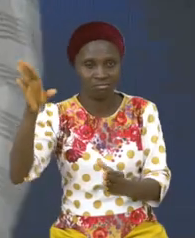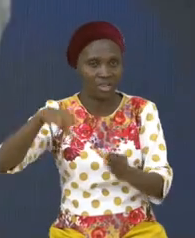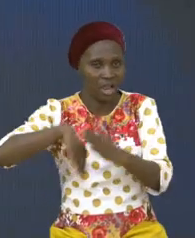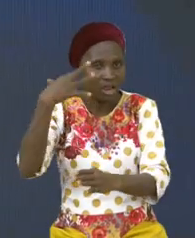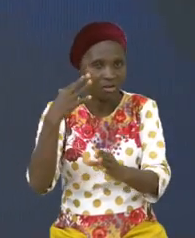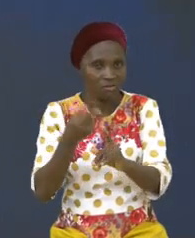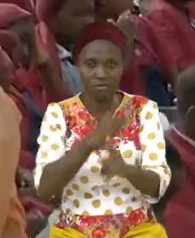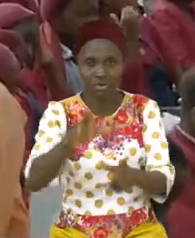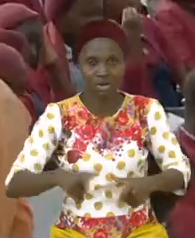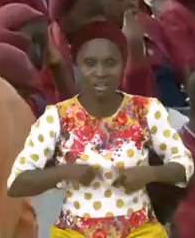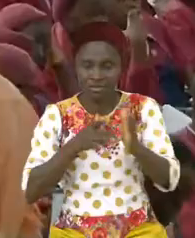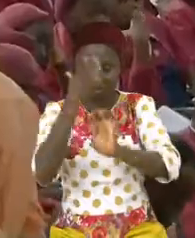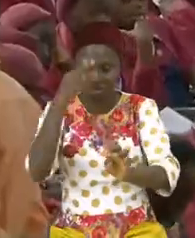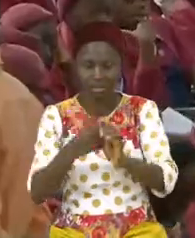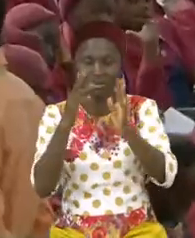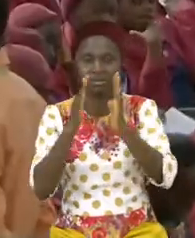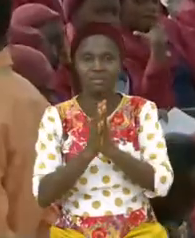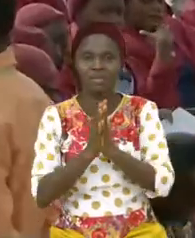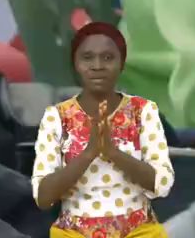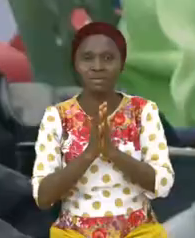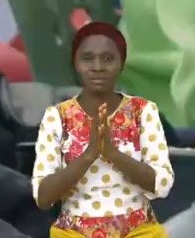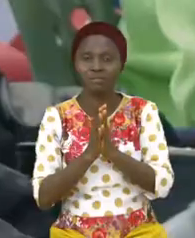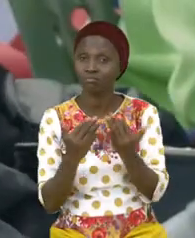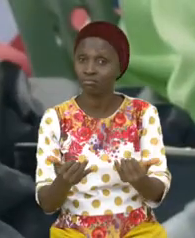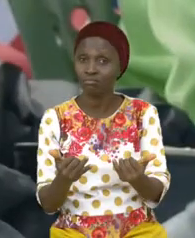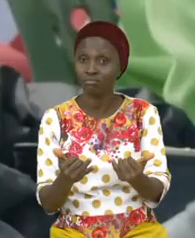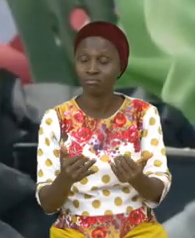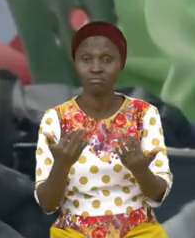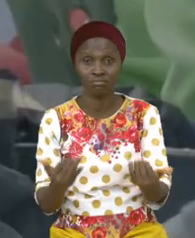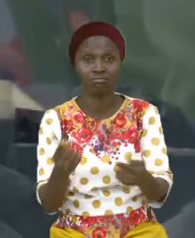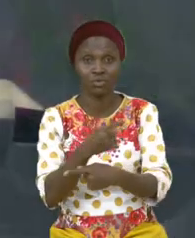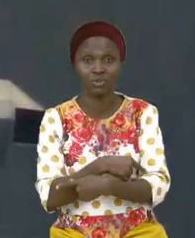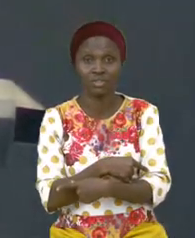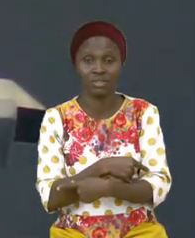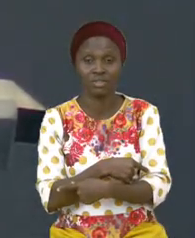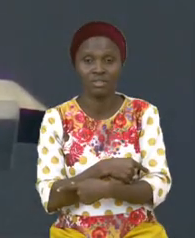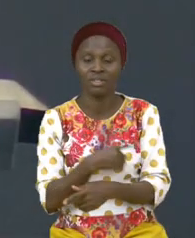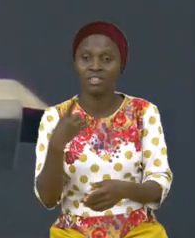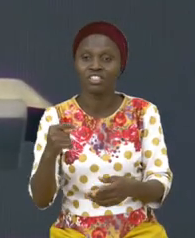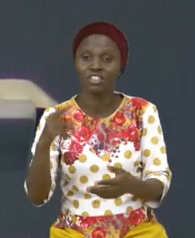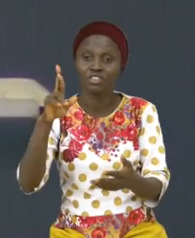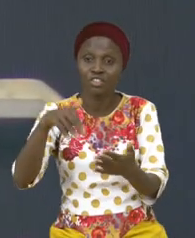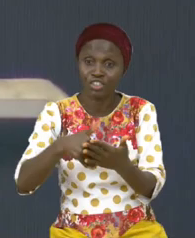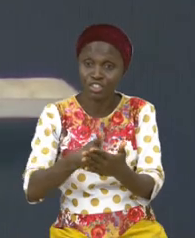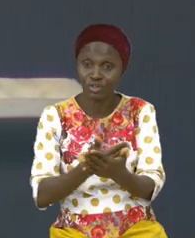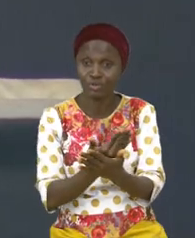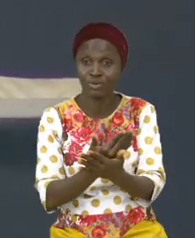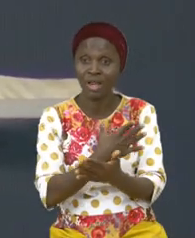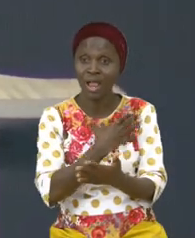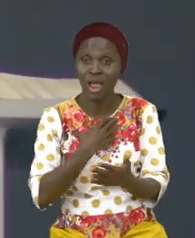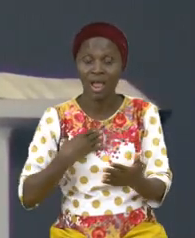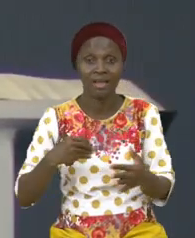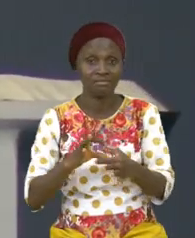in Jesus' name. Now, today, the renewal and